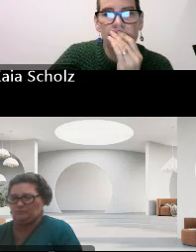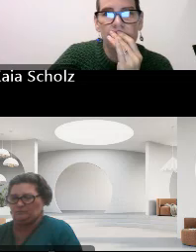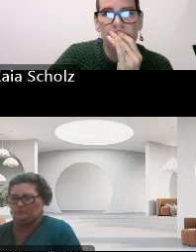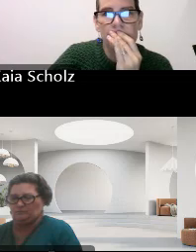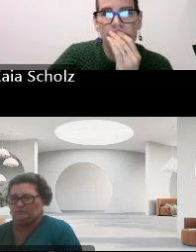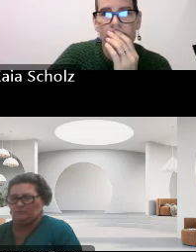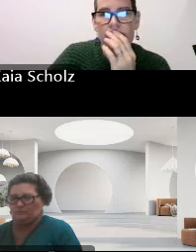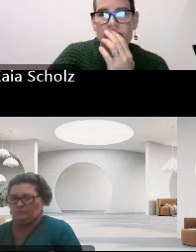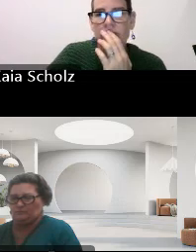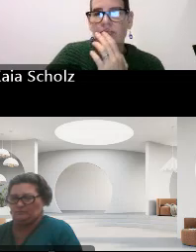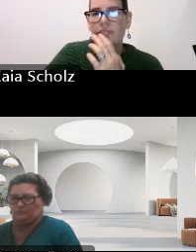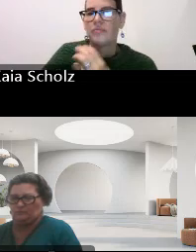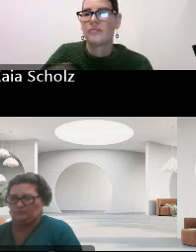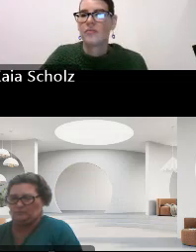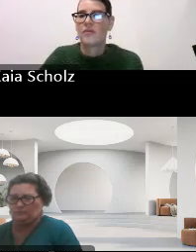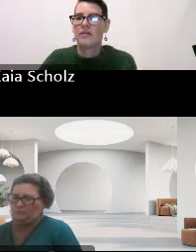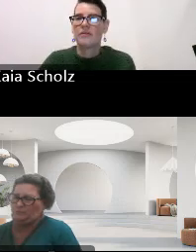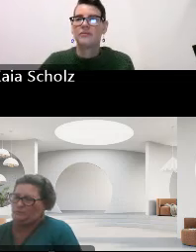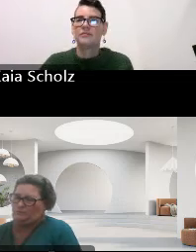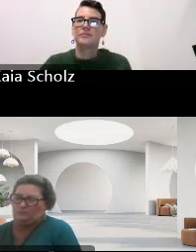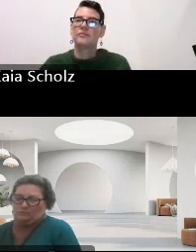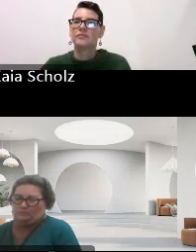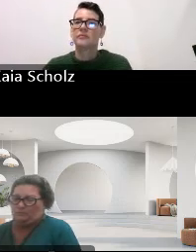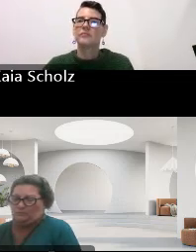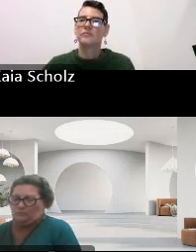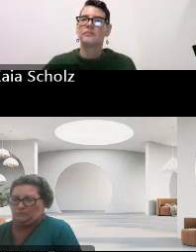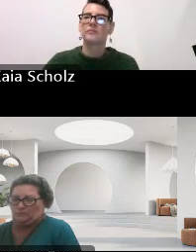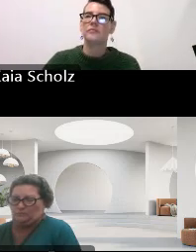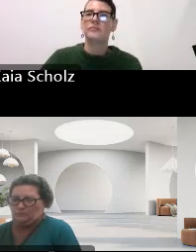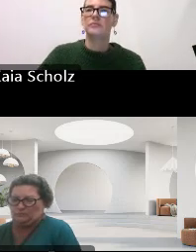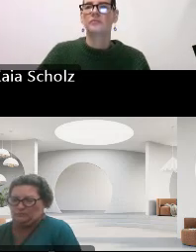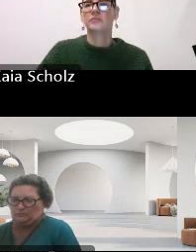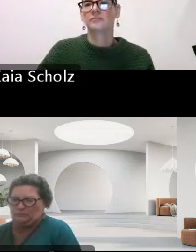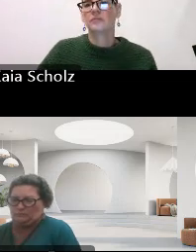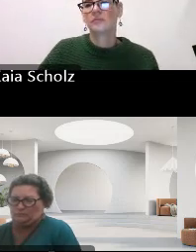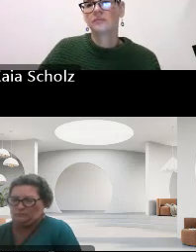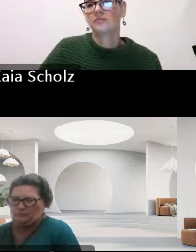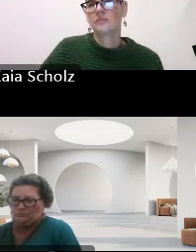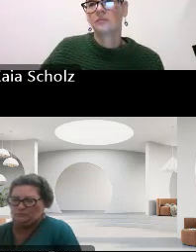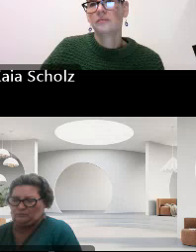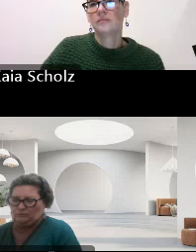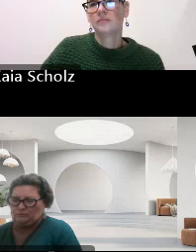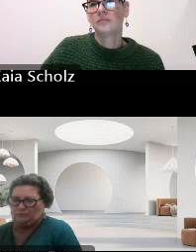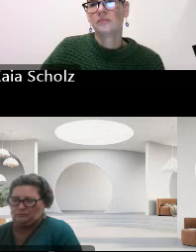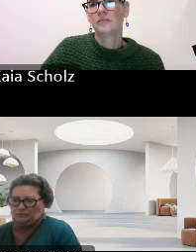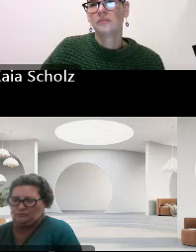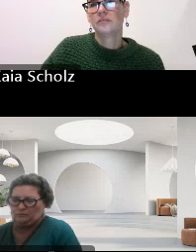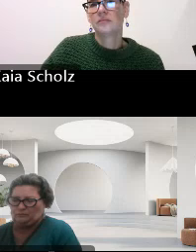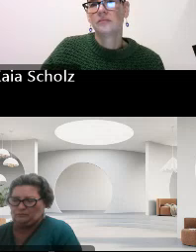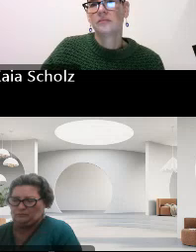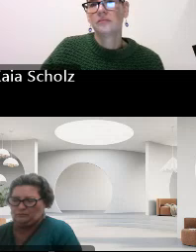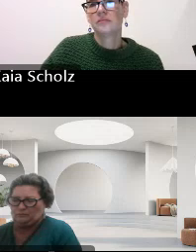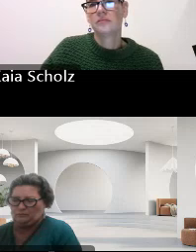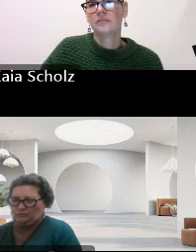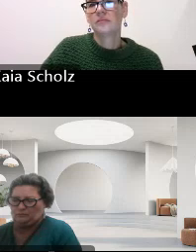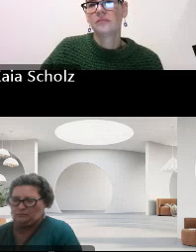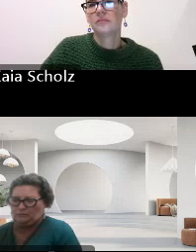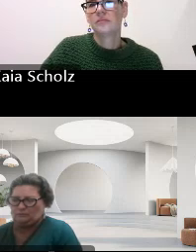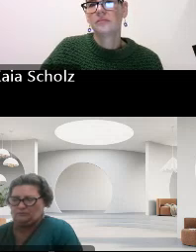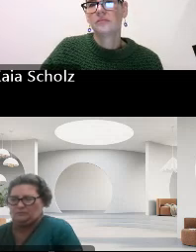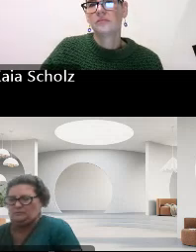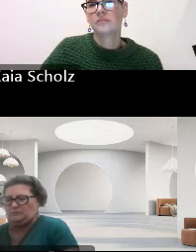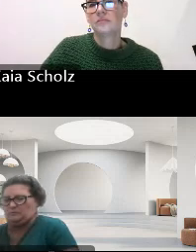intellectual property notice. We have to have this in here. So skip through that. And then if you want to know a little